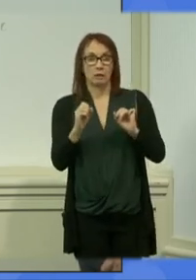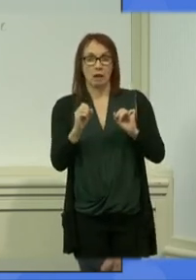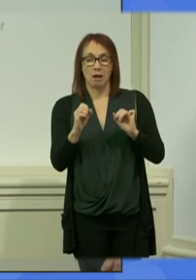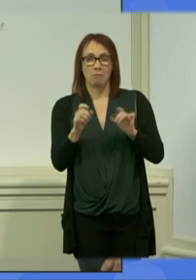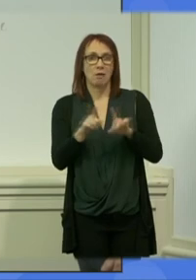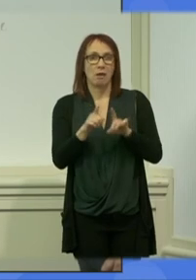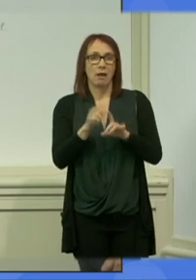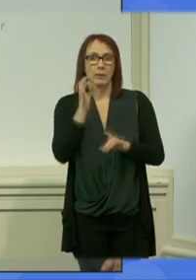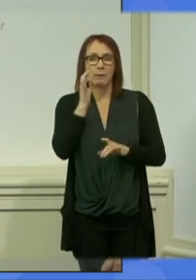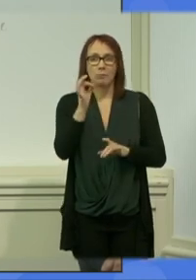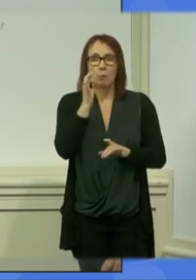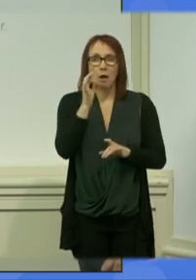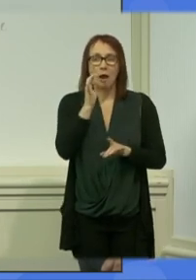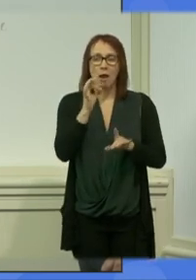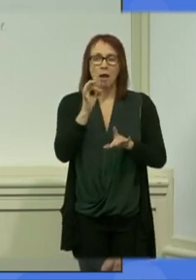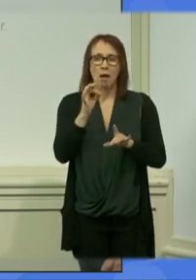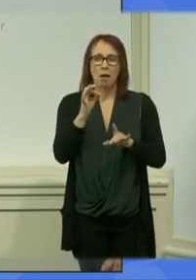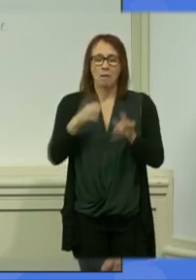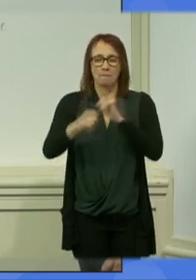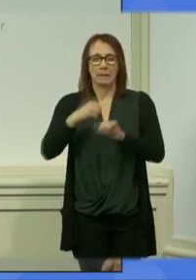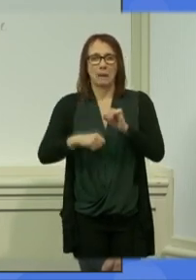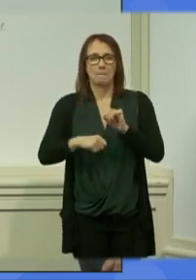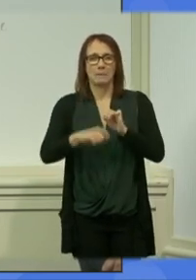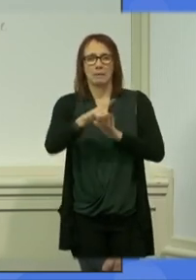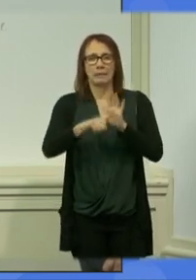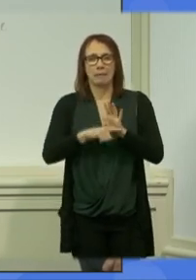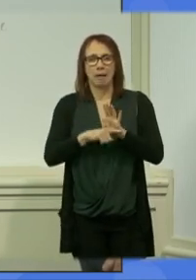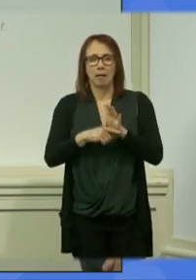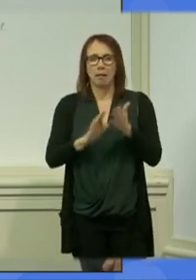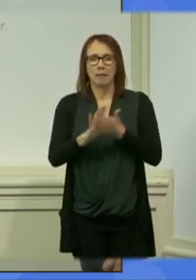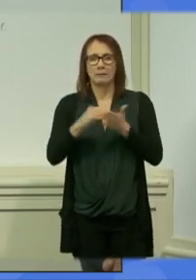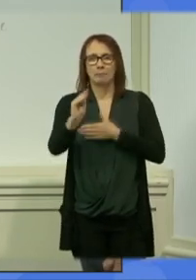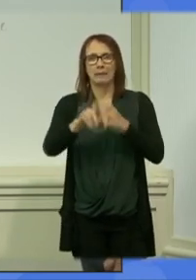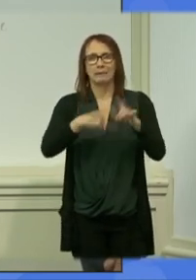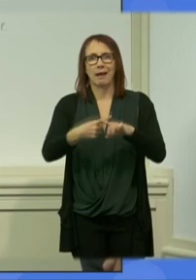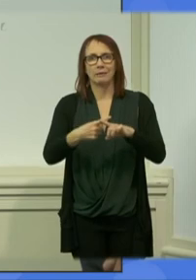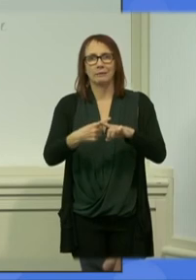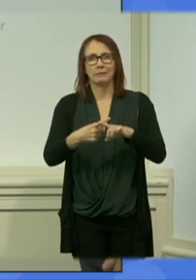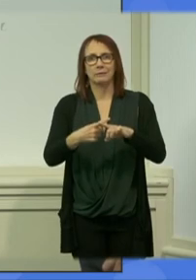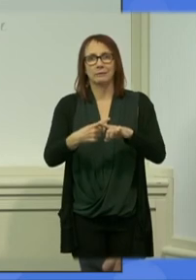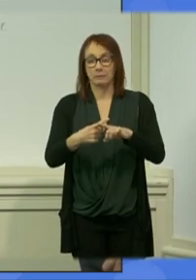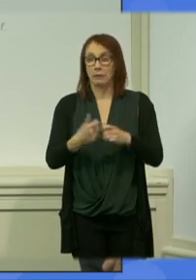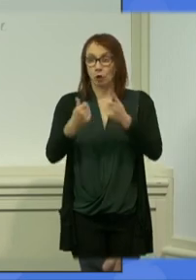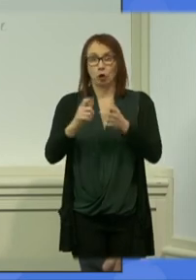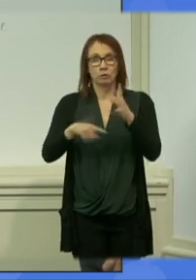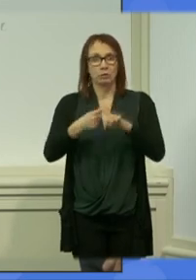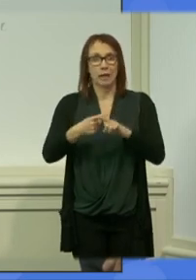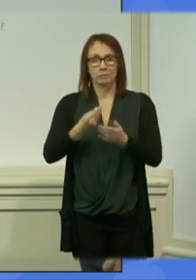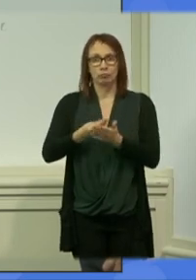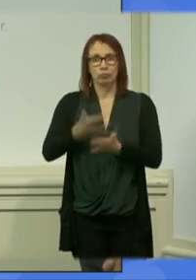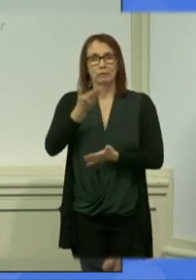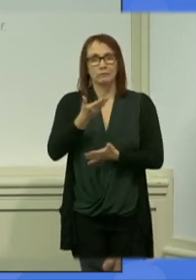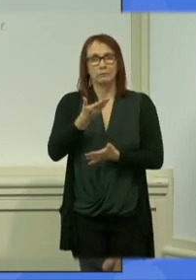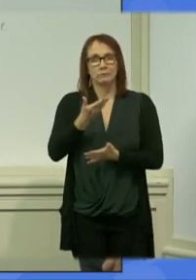things like marijuana to rather make them legal, to regulate them and tax them. And this is leading to actually not insignificant amounts of tax revenue coming in